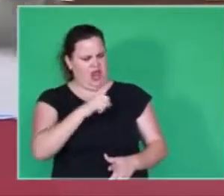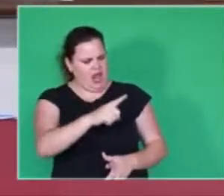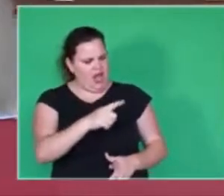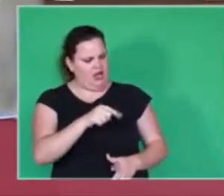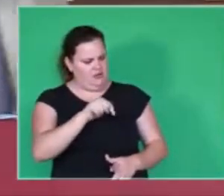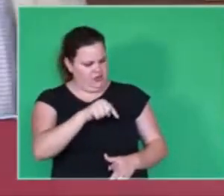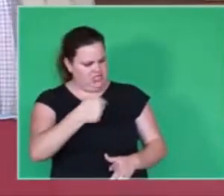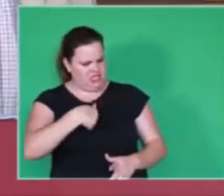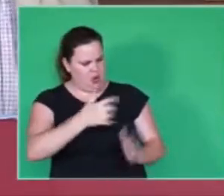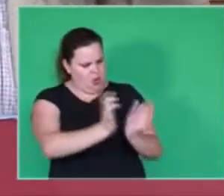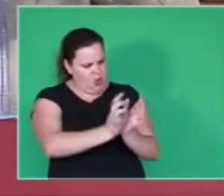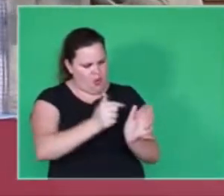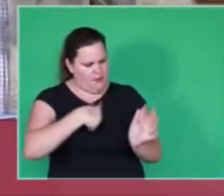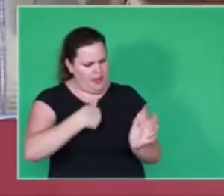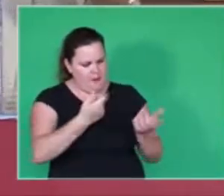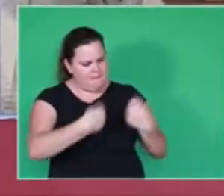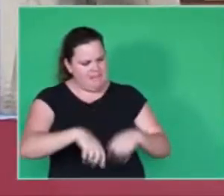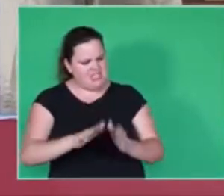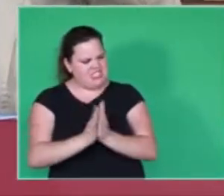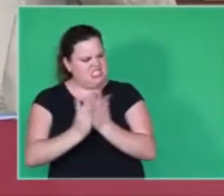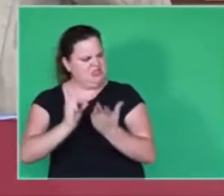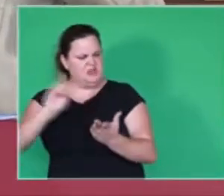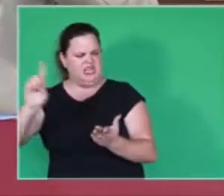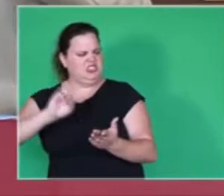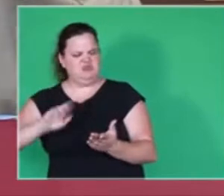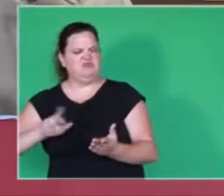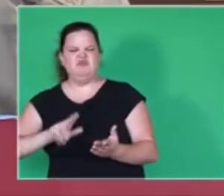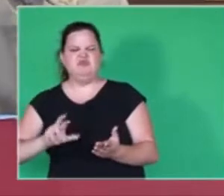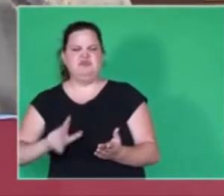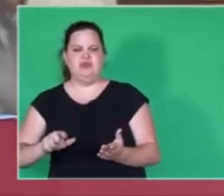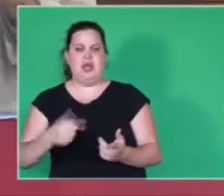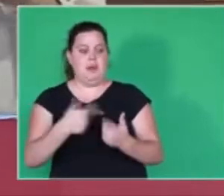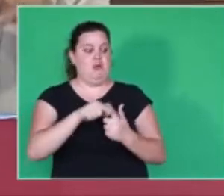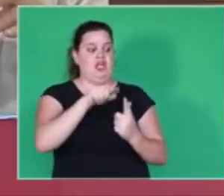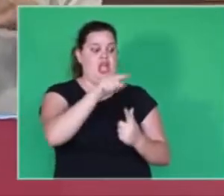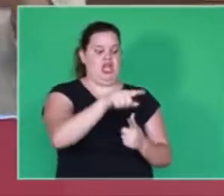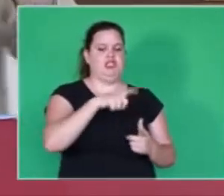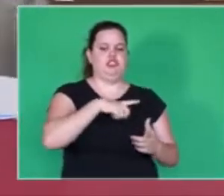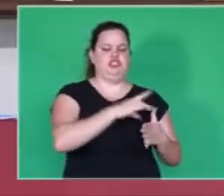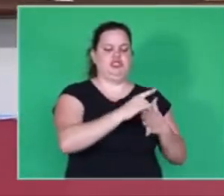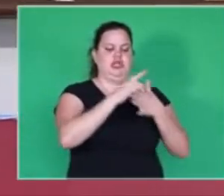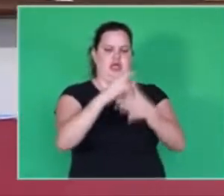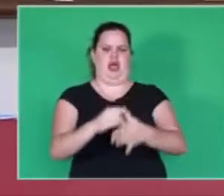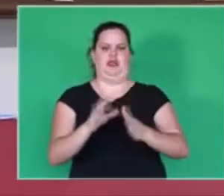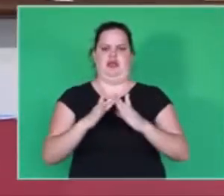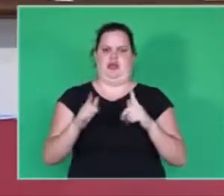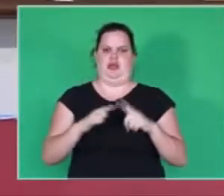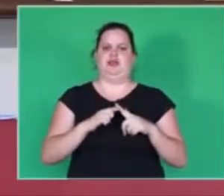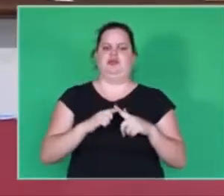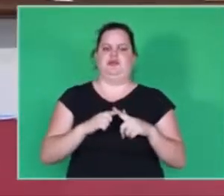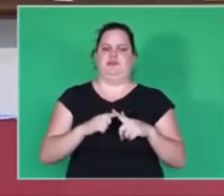Bible anymore. Those men, they gave the direction to the church.